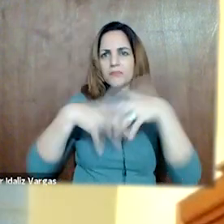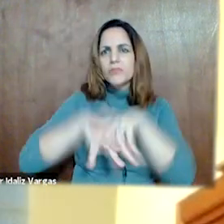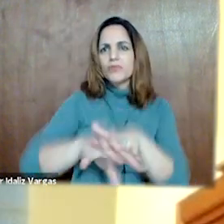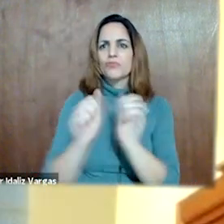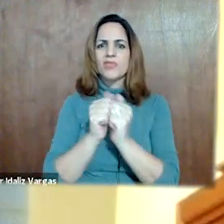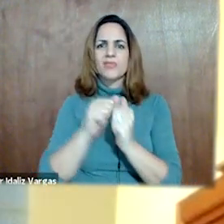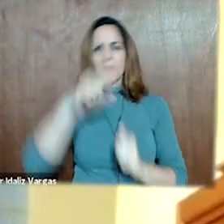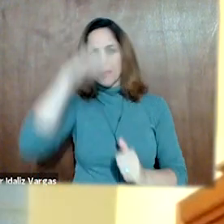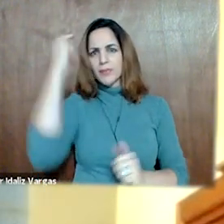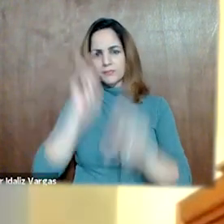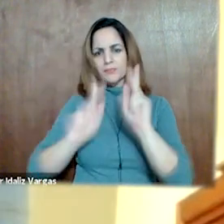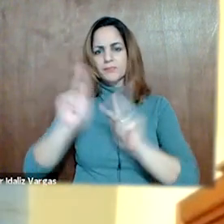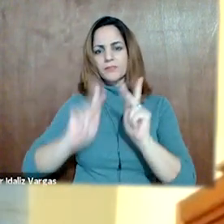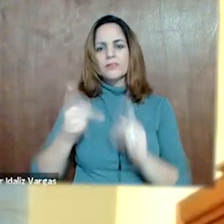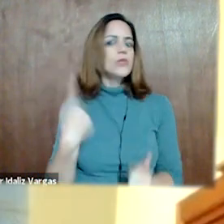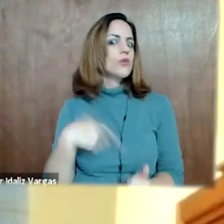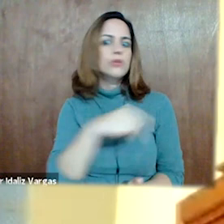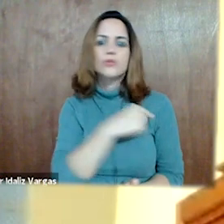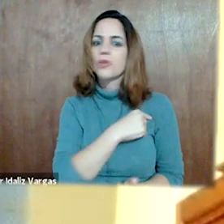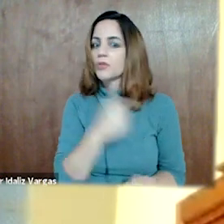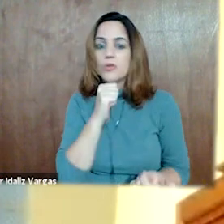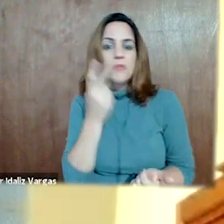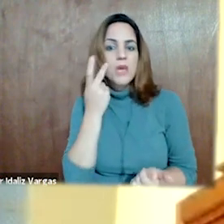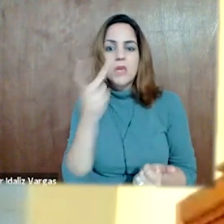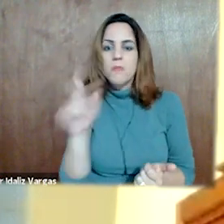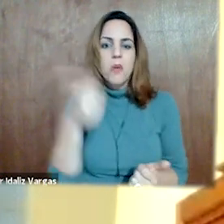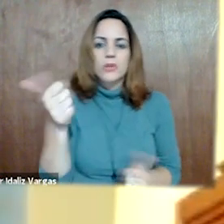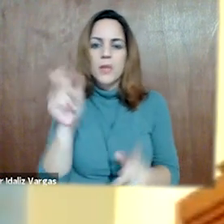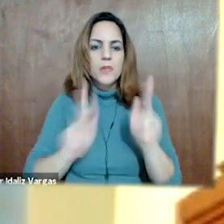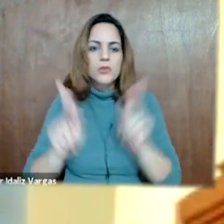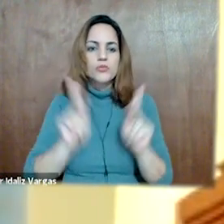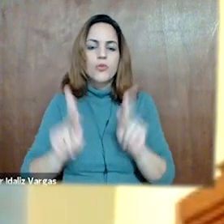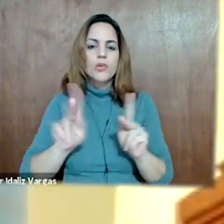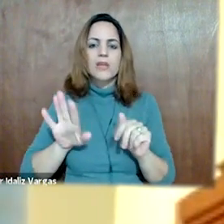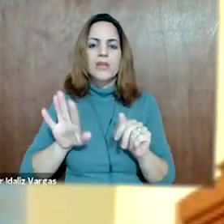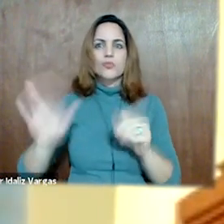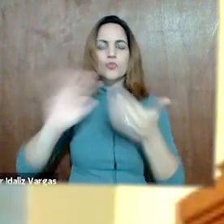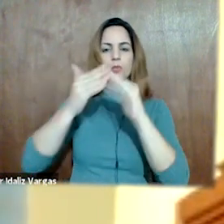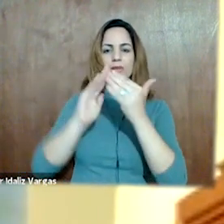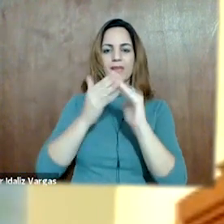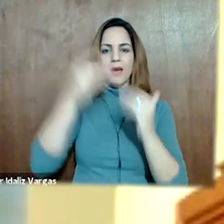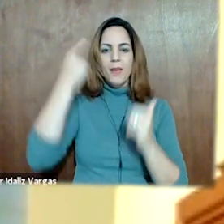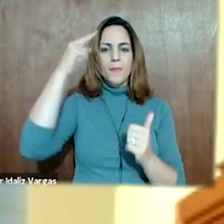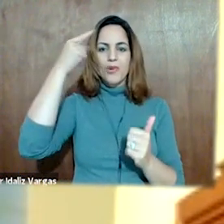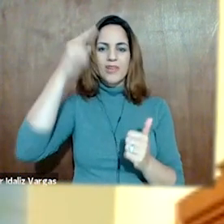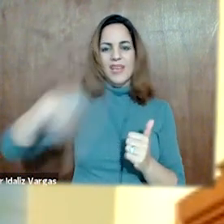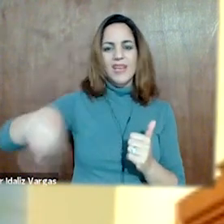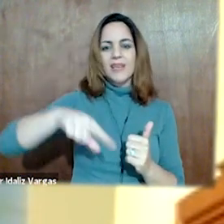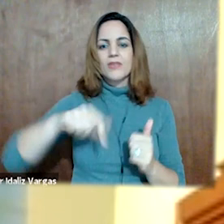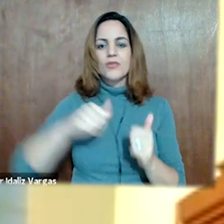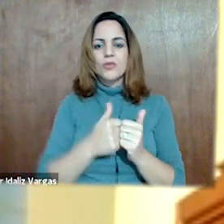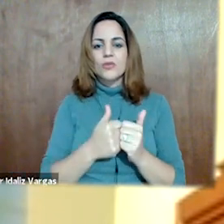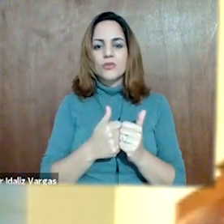other communities because those communities were not involved on the kinds of issues that we were involved. We were in